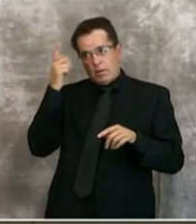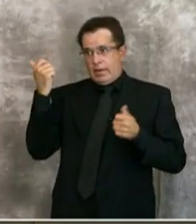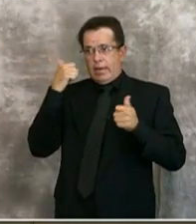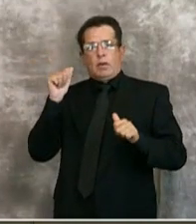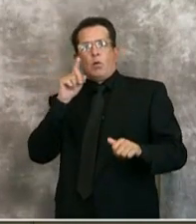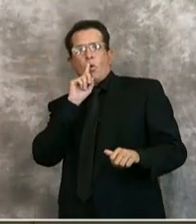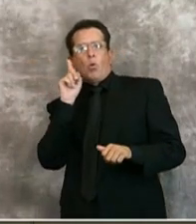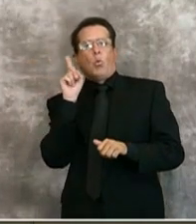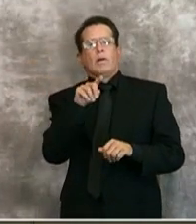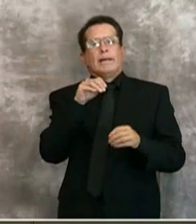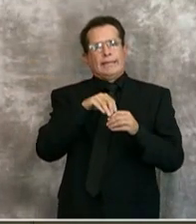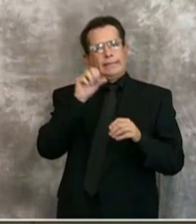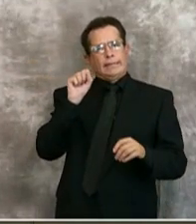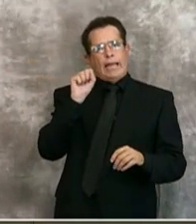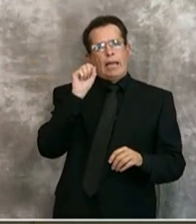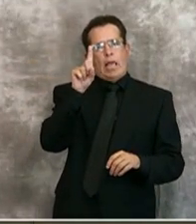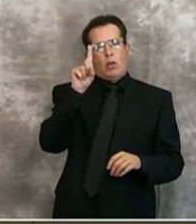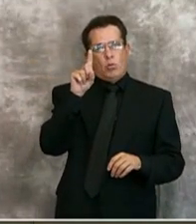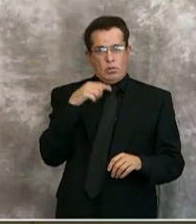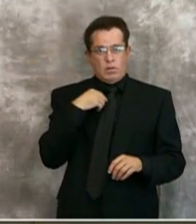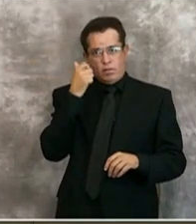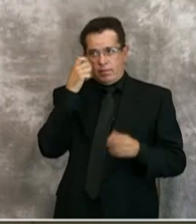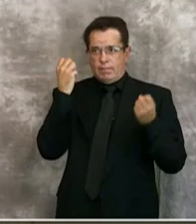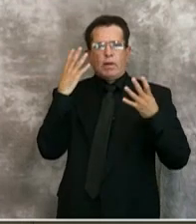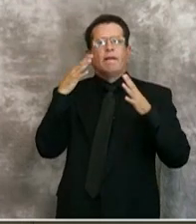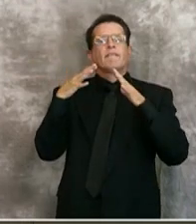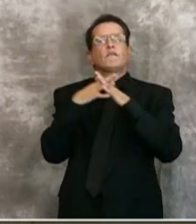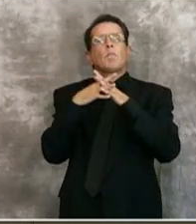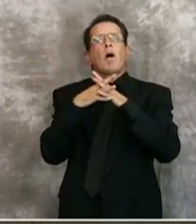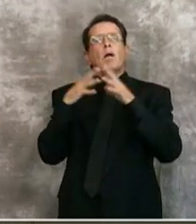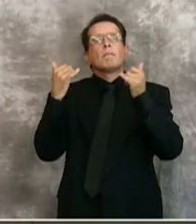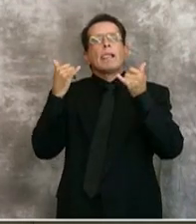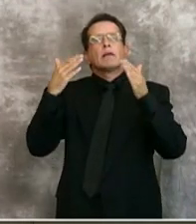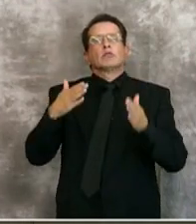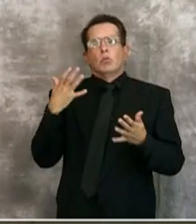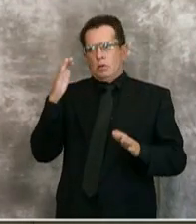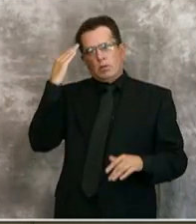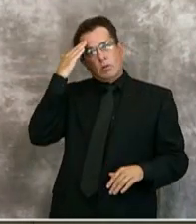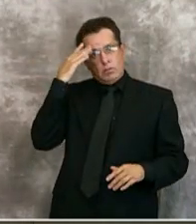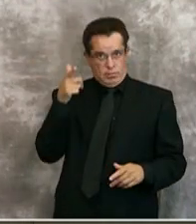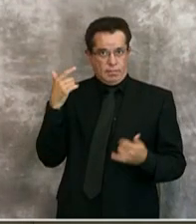they likely to be lifted anytime soon? A lot of football players would be interested.